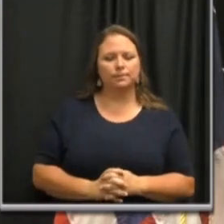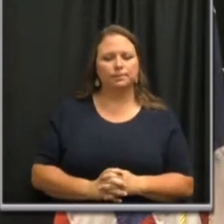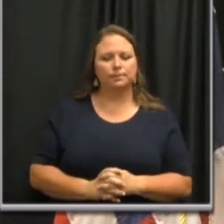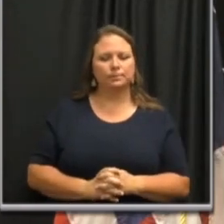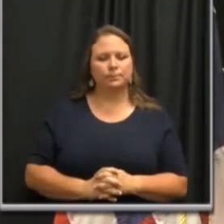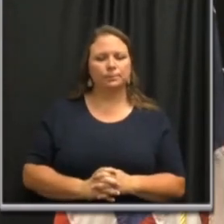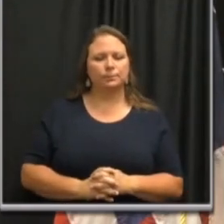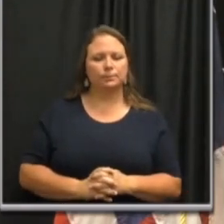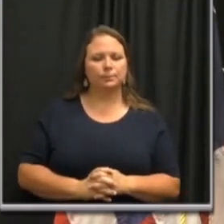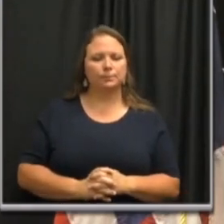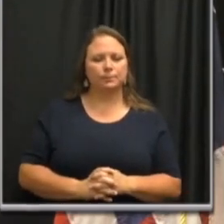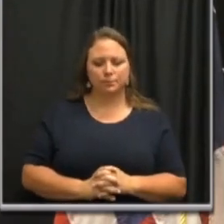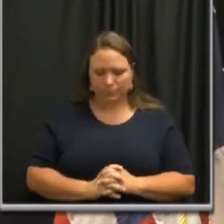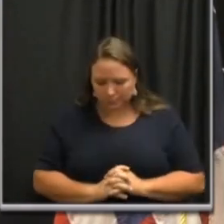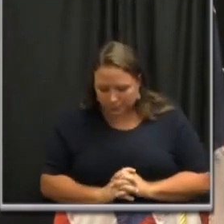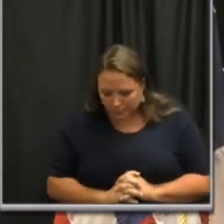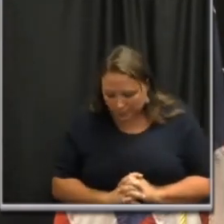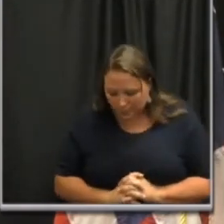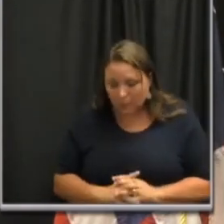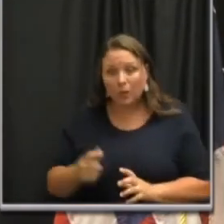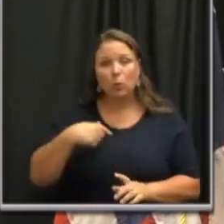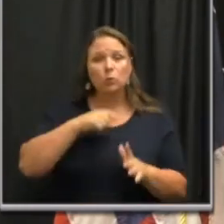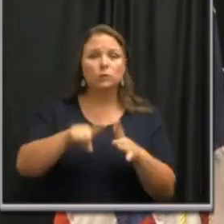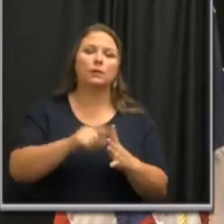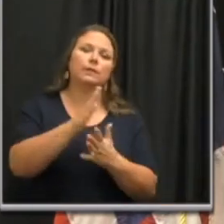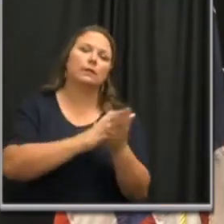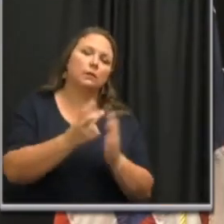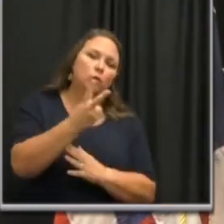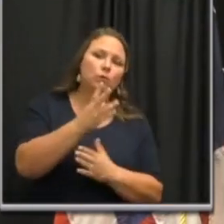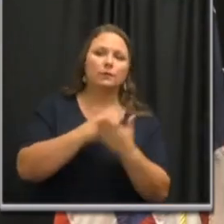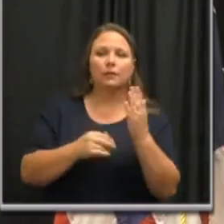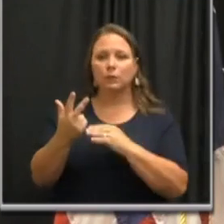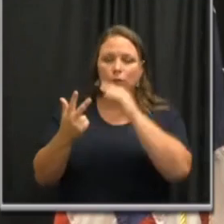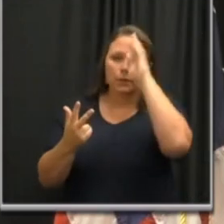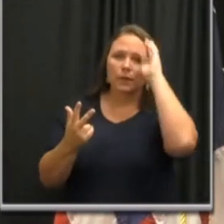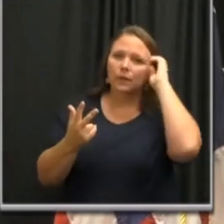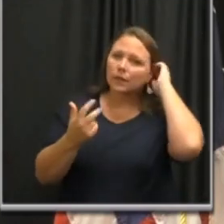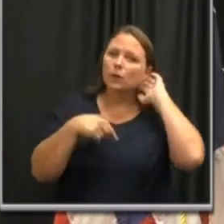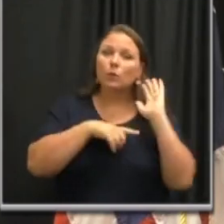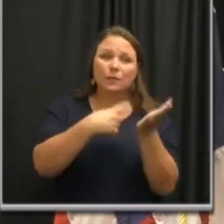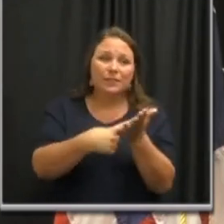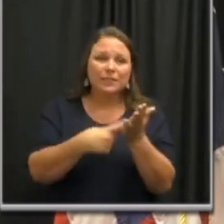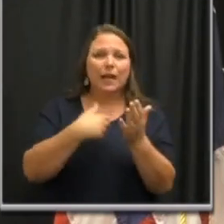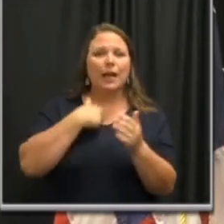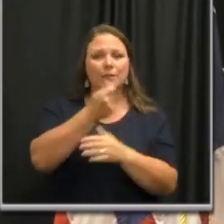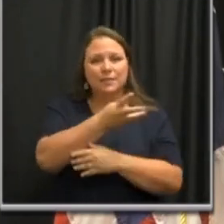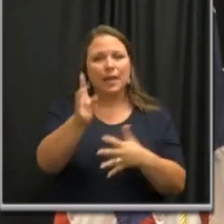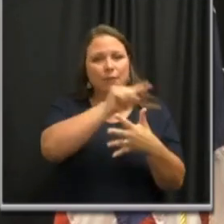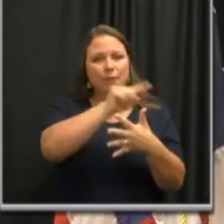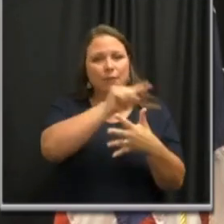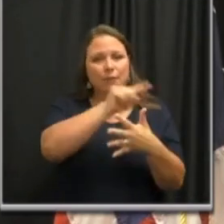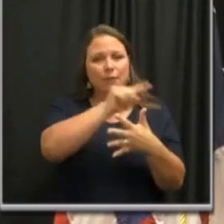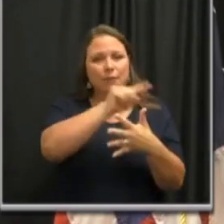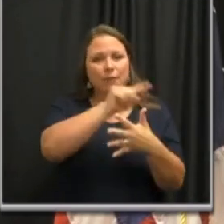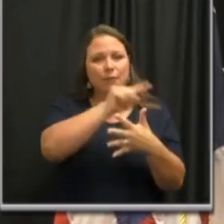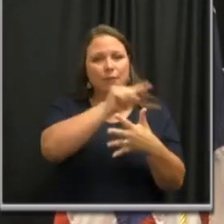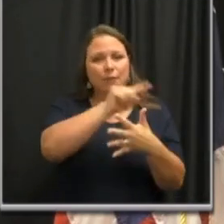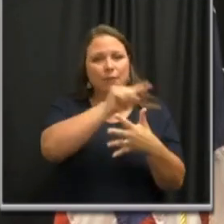When we rolled into phase 2 and phase 3, I think we've always discussed there's multiple metrics we're looking at. And at that